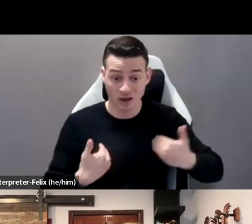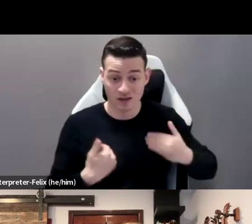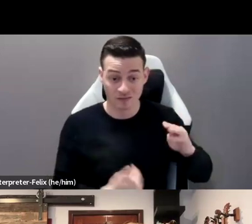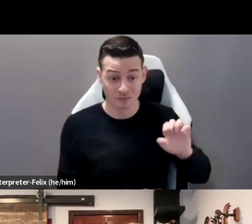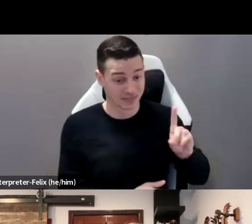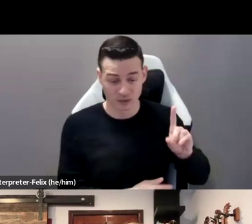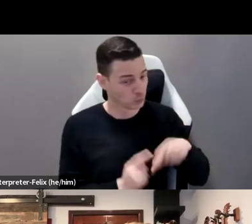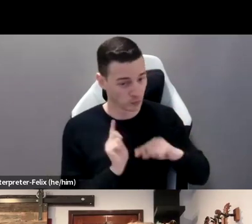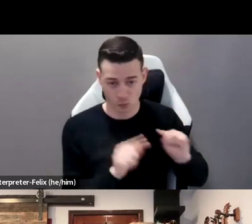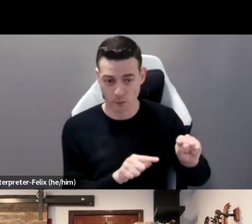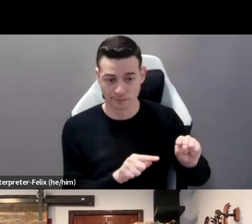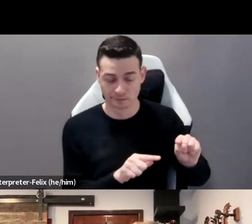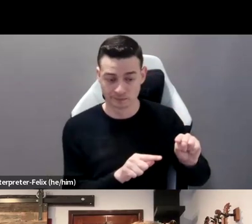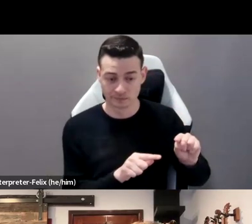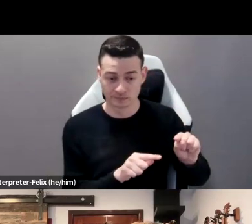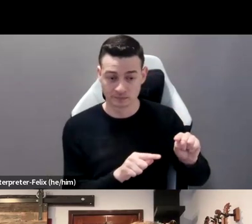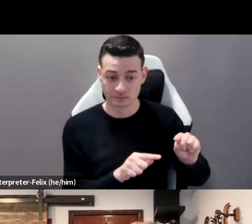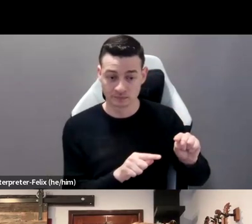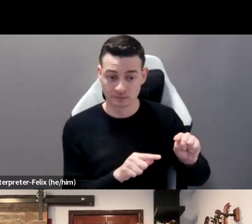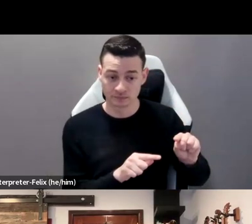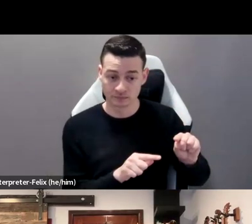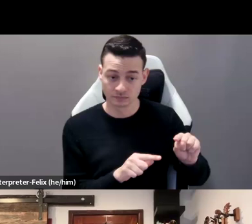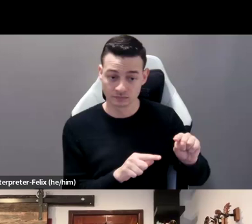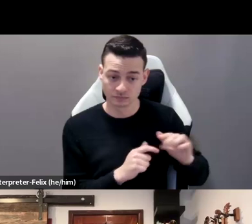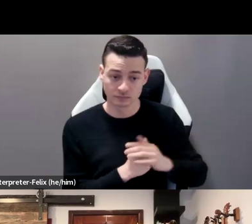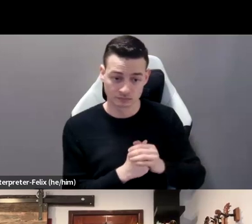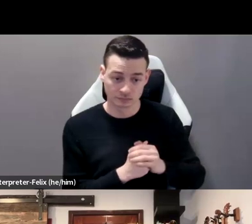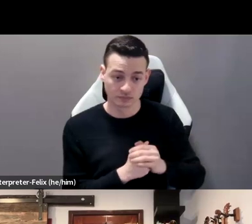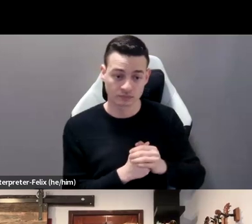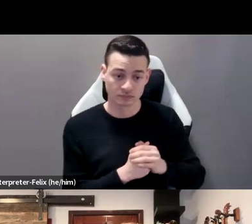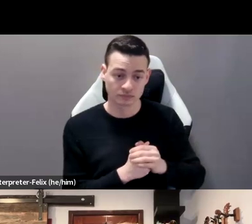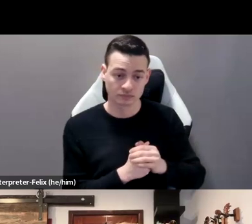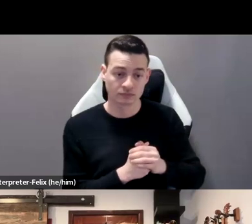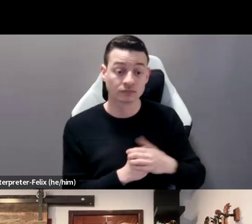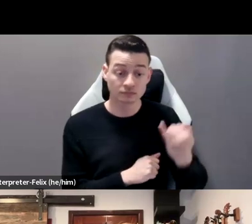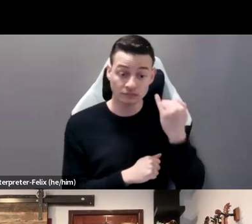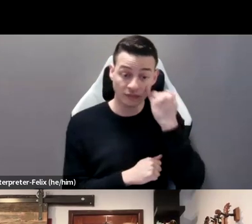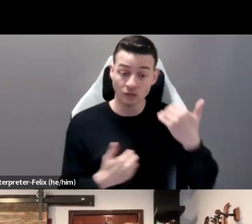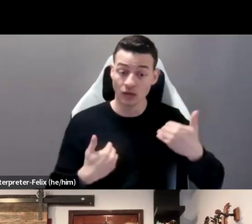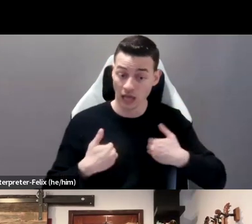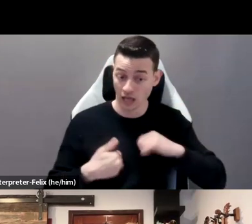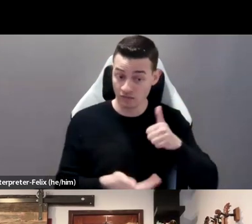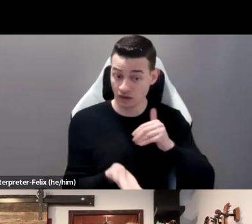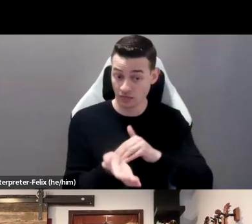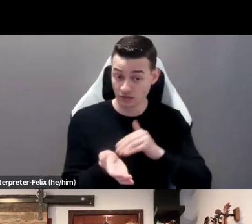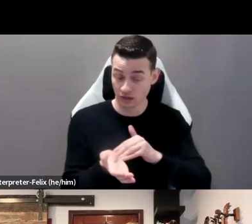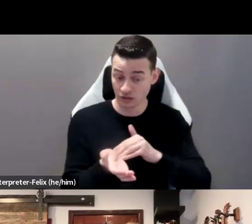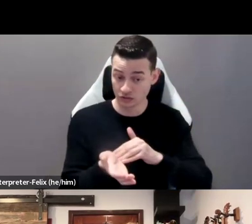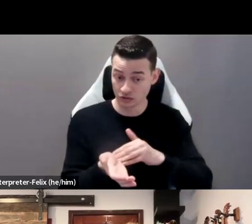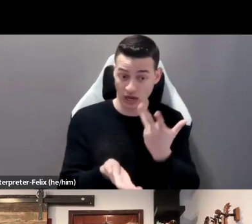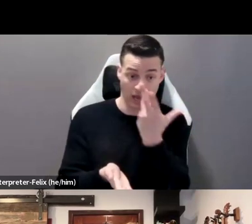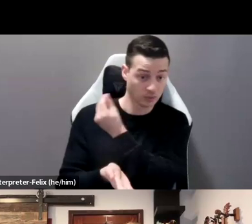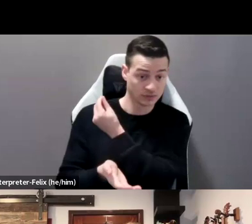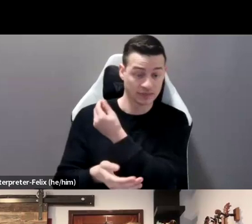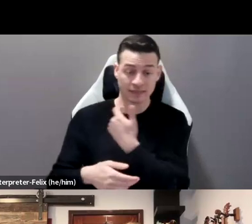things that are Medicaid based. But if you do have a primary care doctor outside of NYU who tells you, I would like you to see